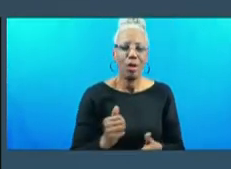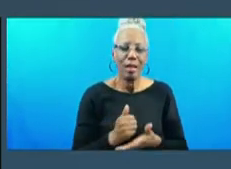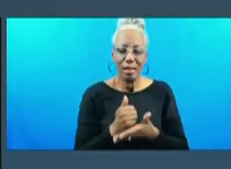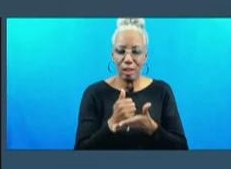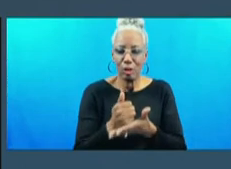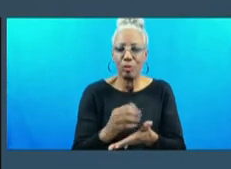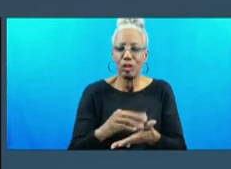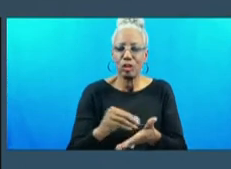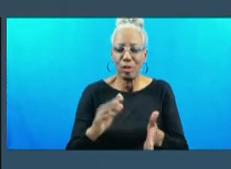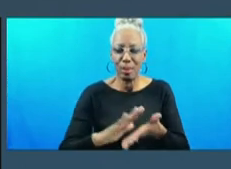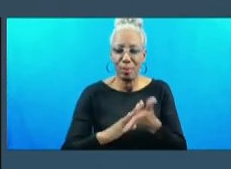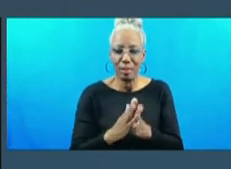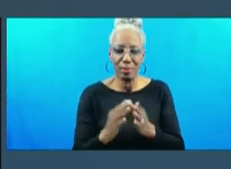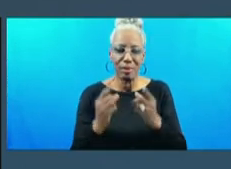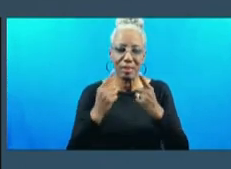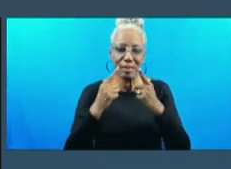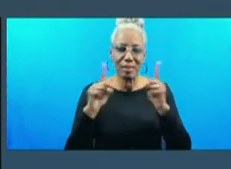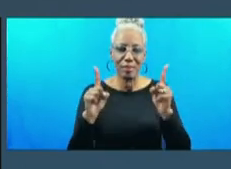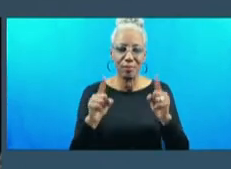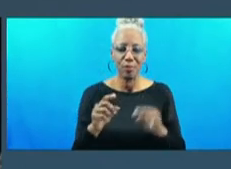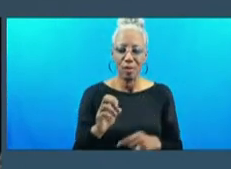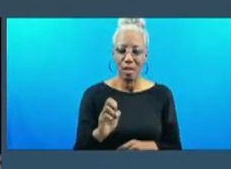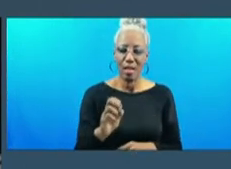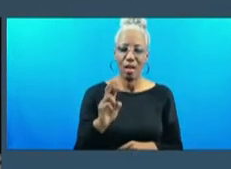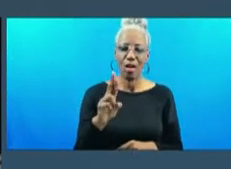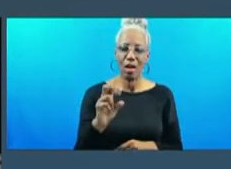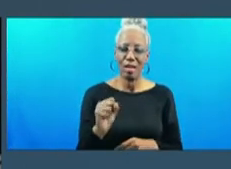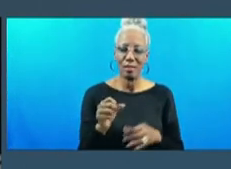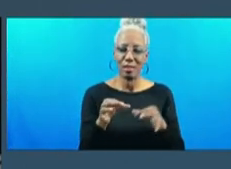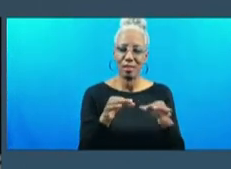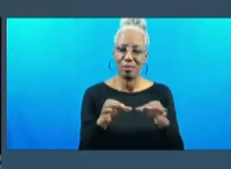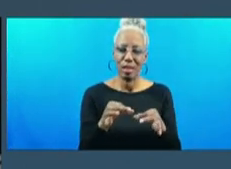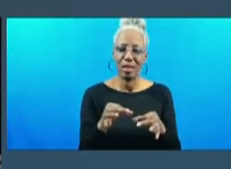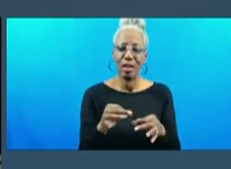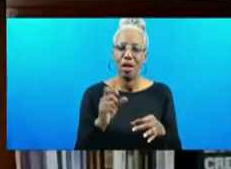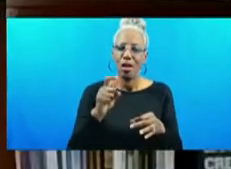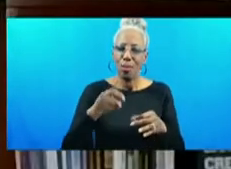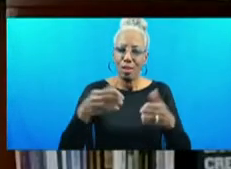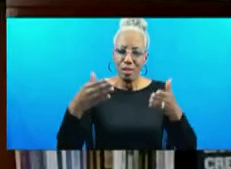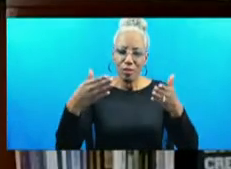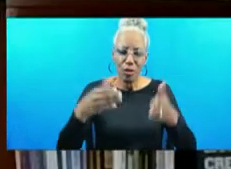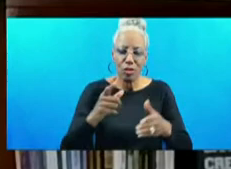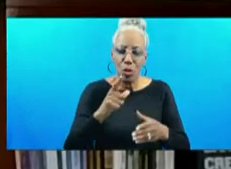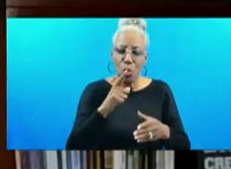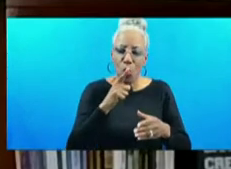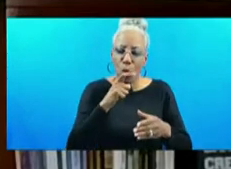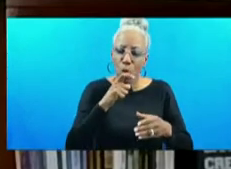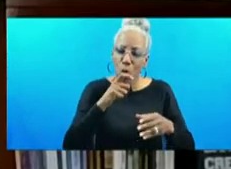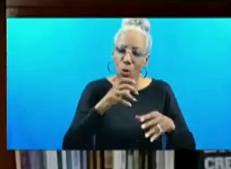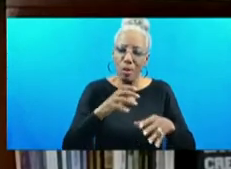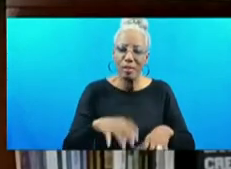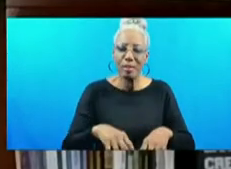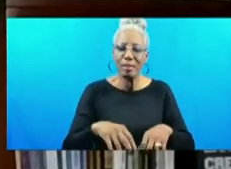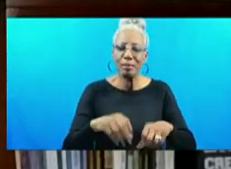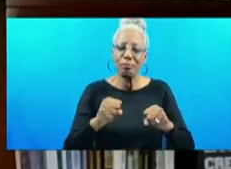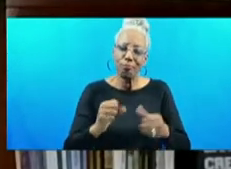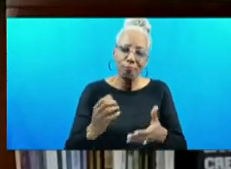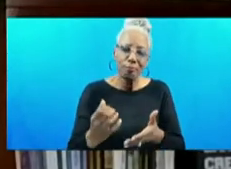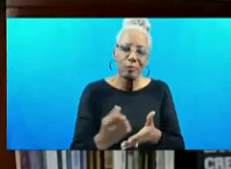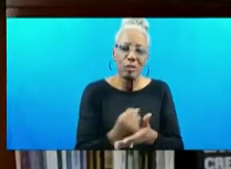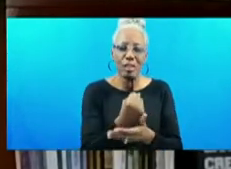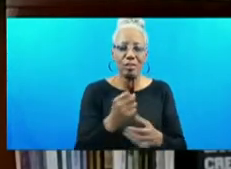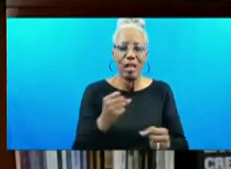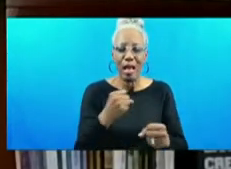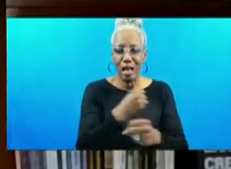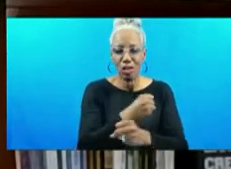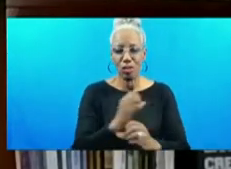pay attention to who's getting in algebra, right? And so how does this connect to COVID? So when we talk about contact tracing and why kids need to be